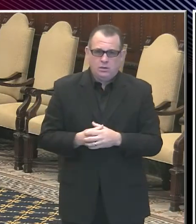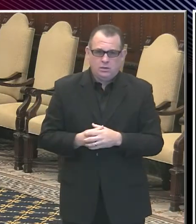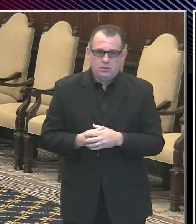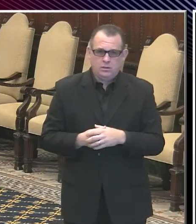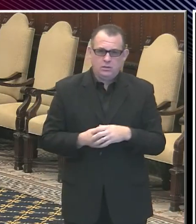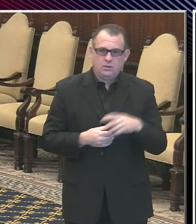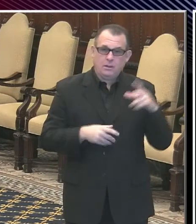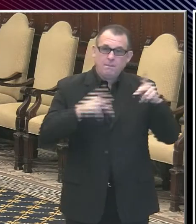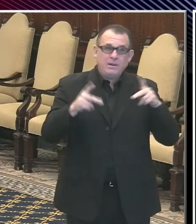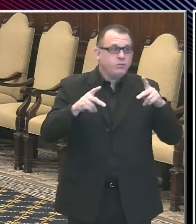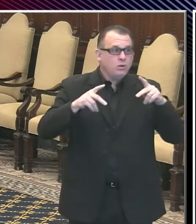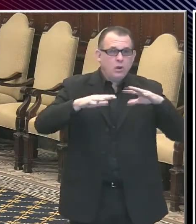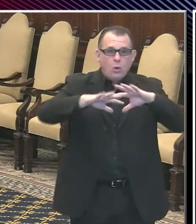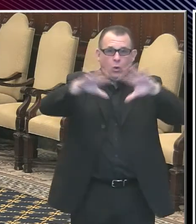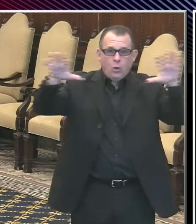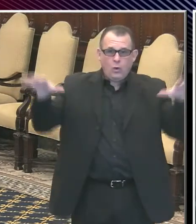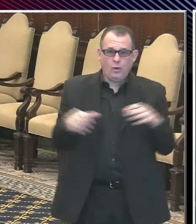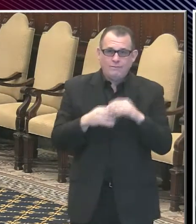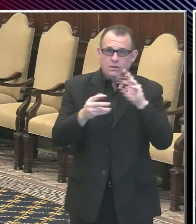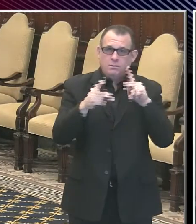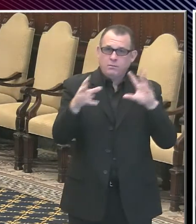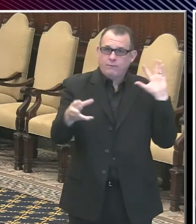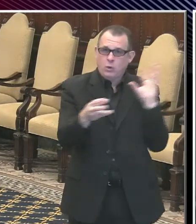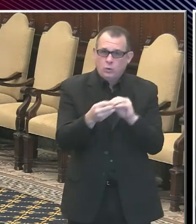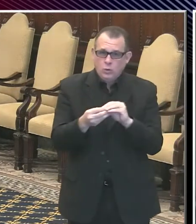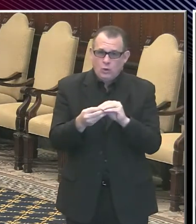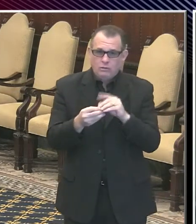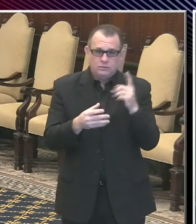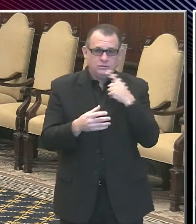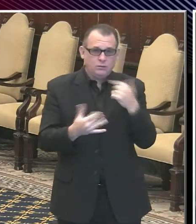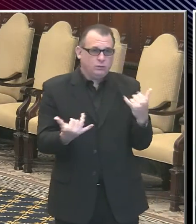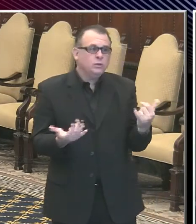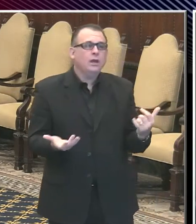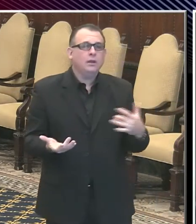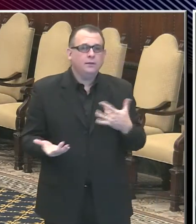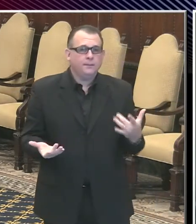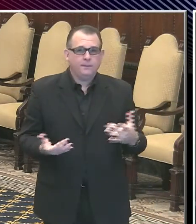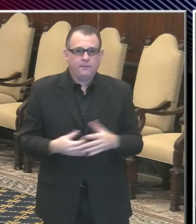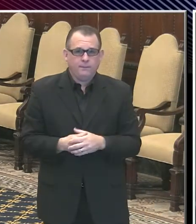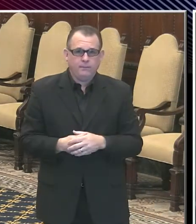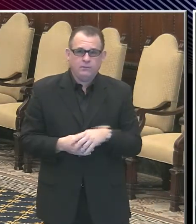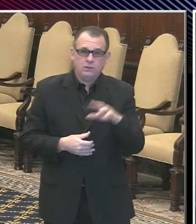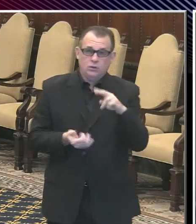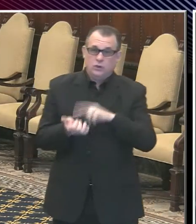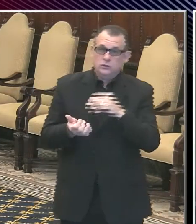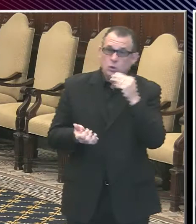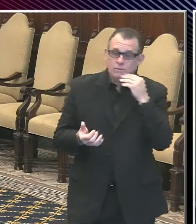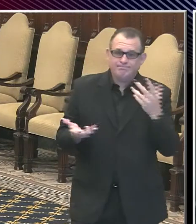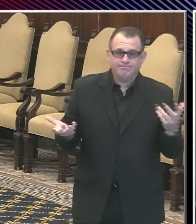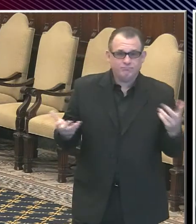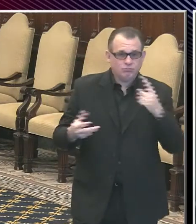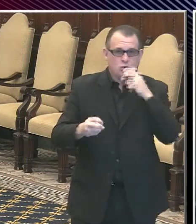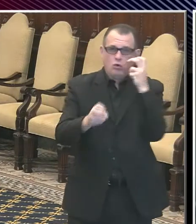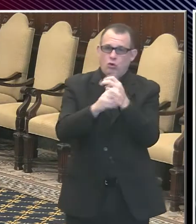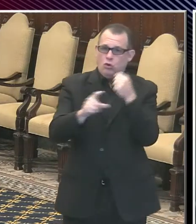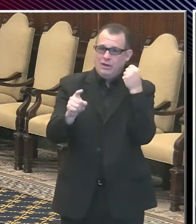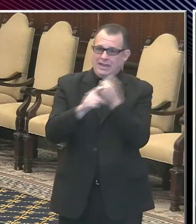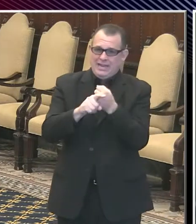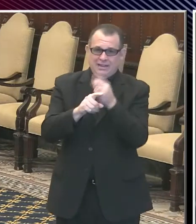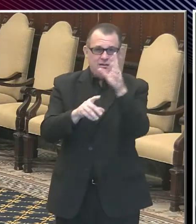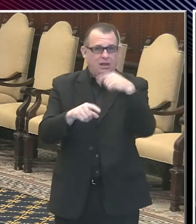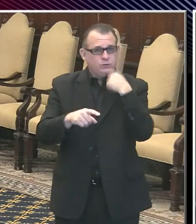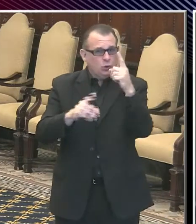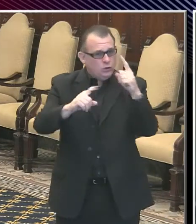full tabulation? Well, they show at the nursing home level that, in fact, the nursing homes were hard hit. And we've been talking about that since the beginning of the